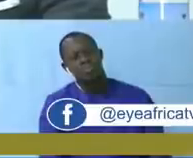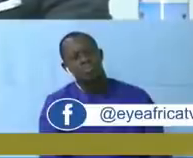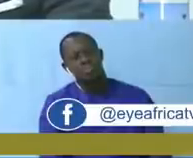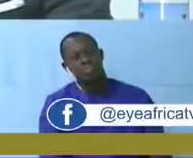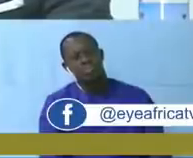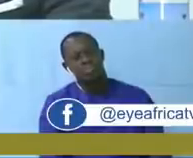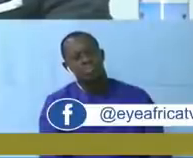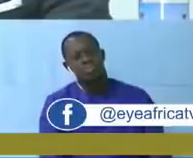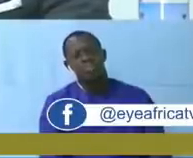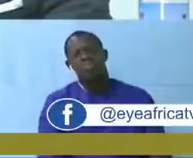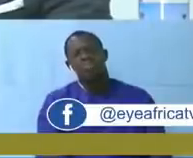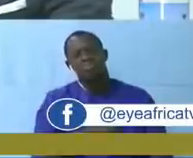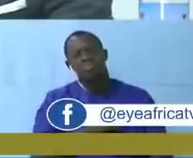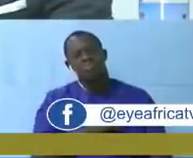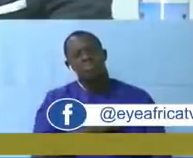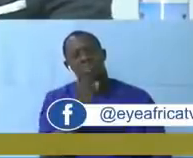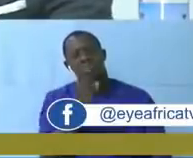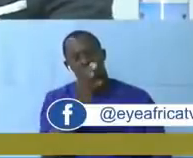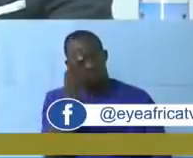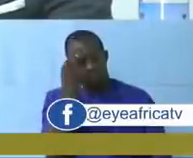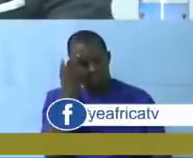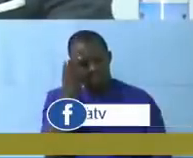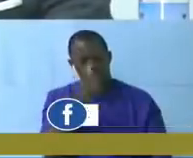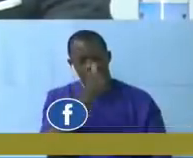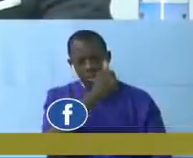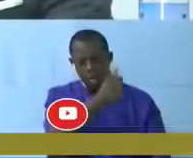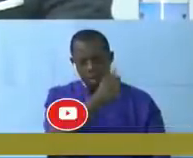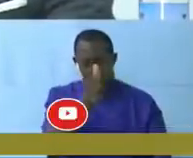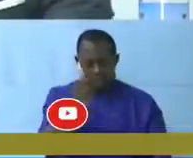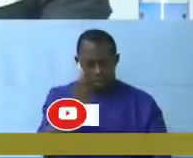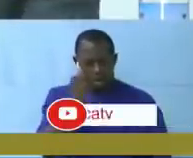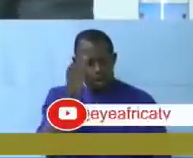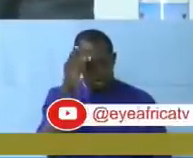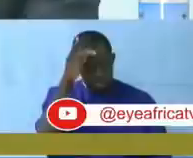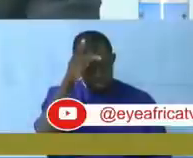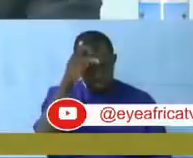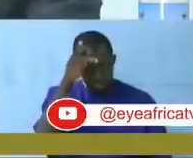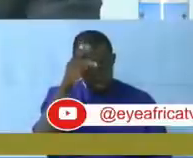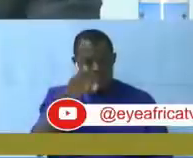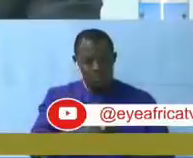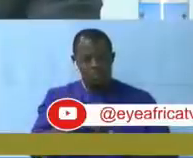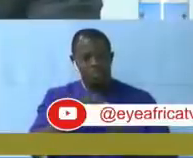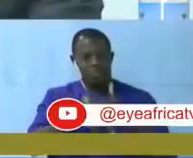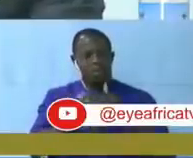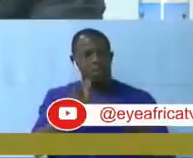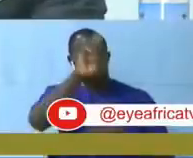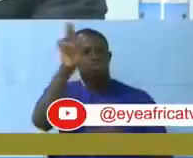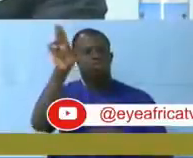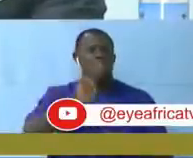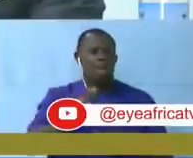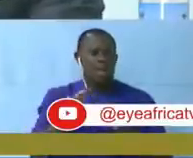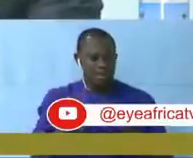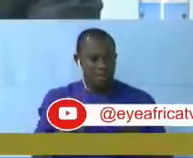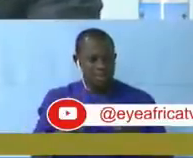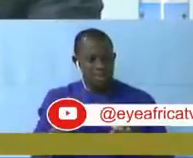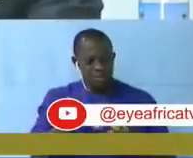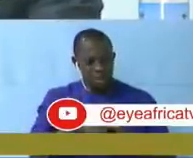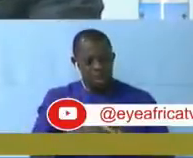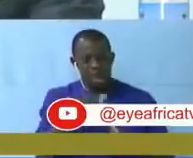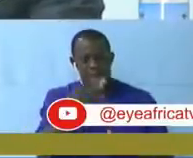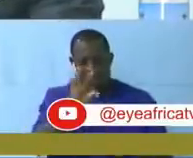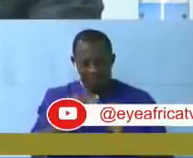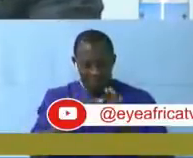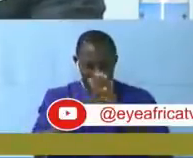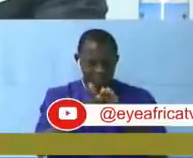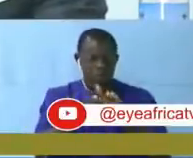doole biñ doole lon parti pour ñu génné sen pour ñi nga xamné ñu ngi ci